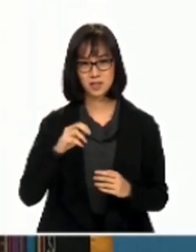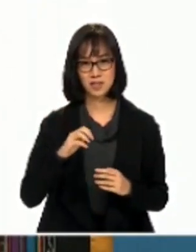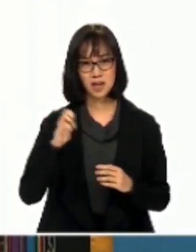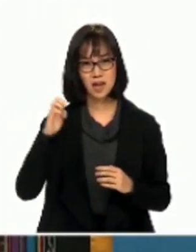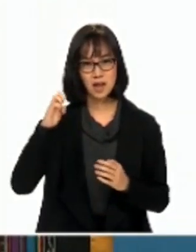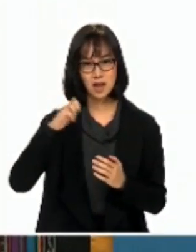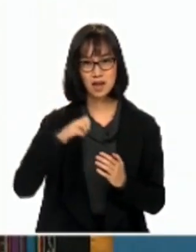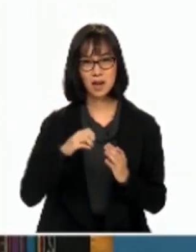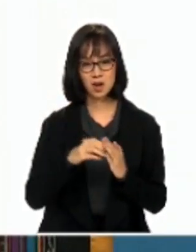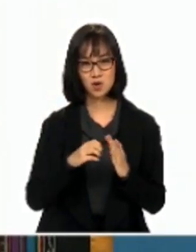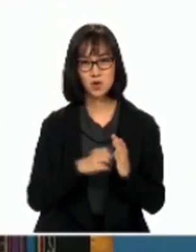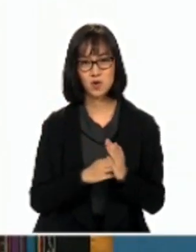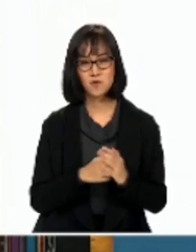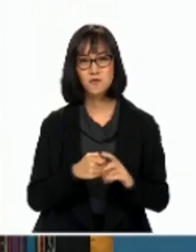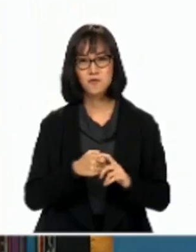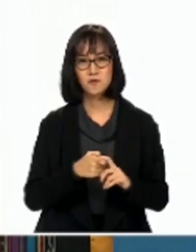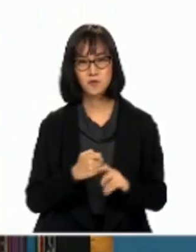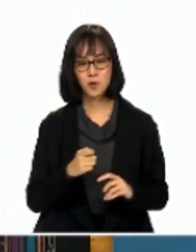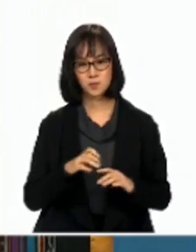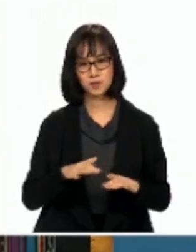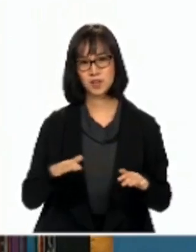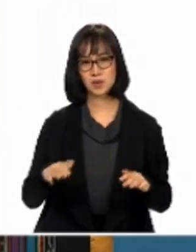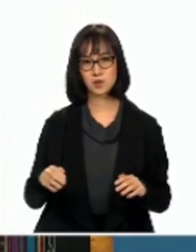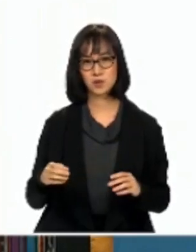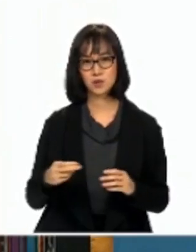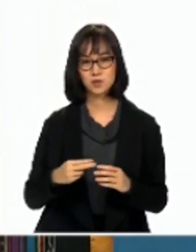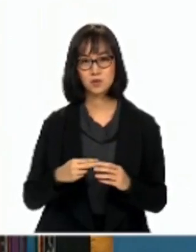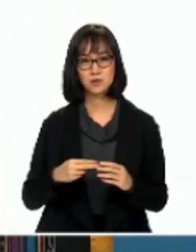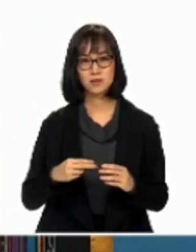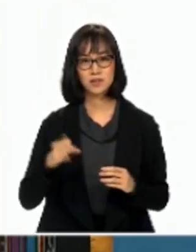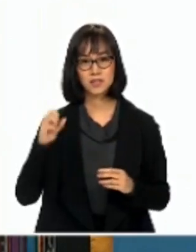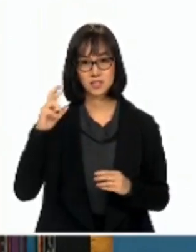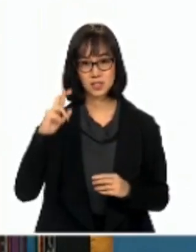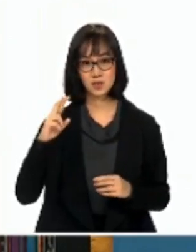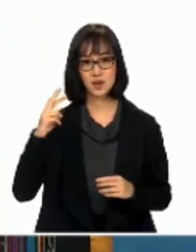from kinder to senior high school.